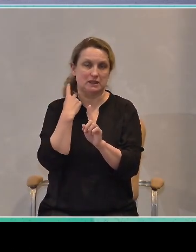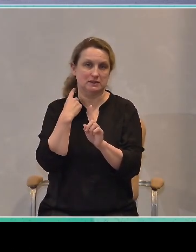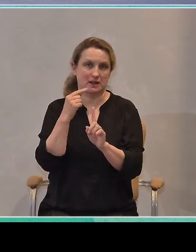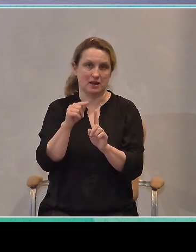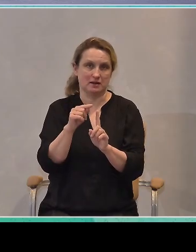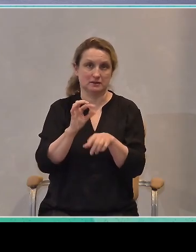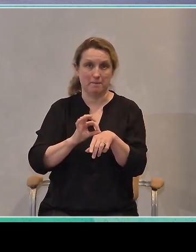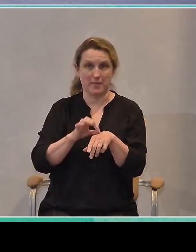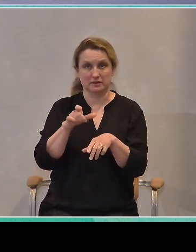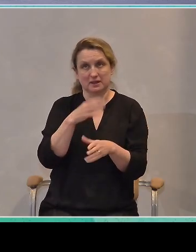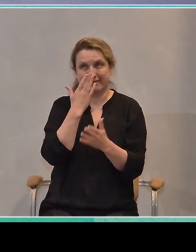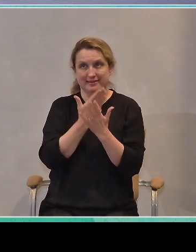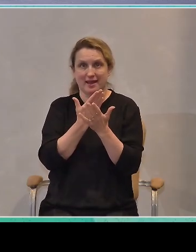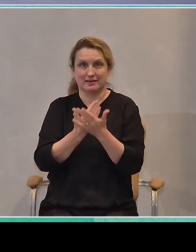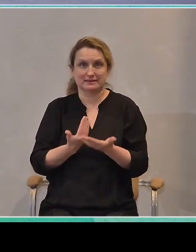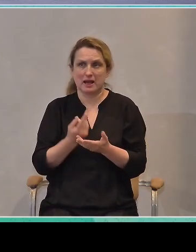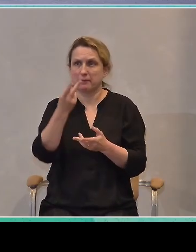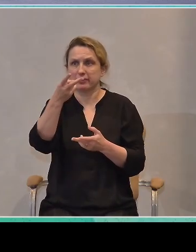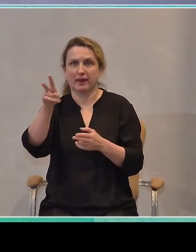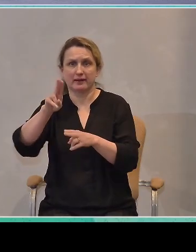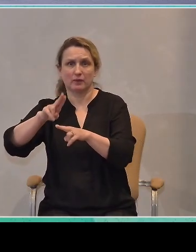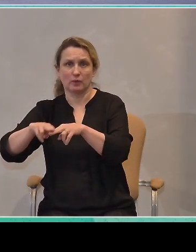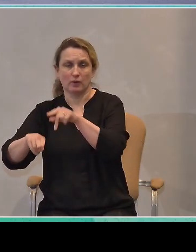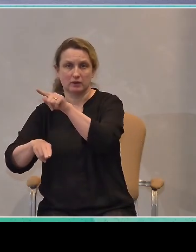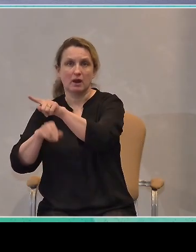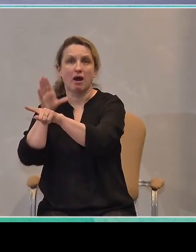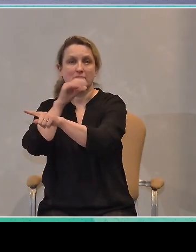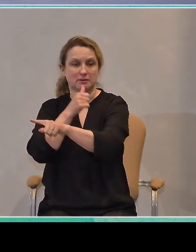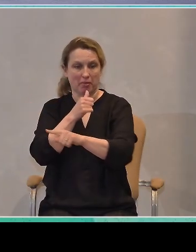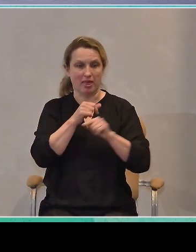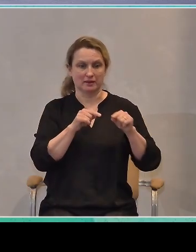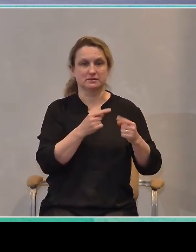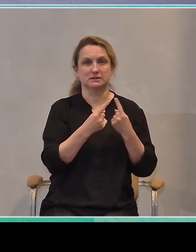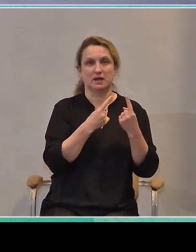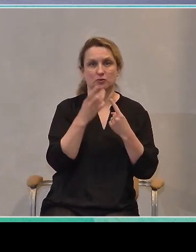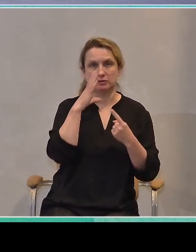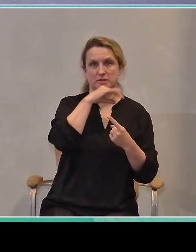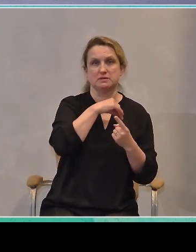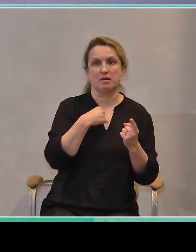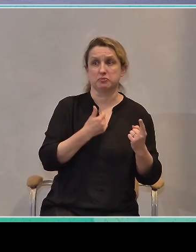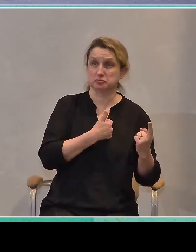ERDERA, through the ERDERA project, also there is